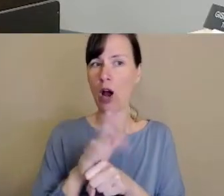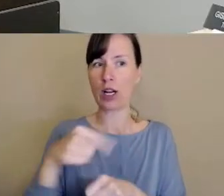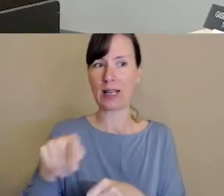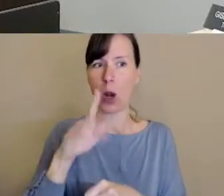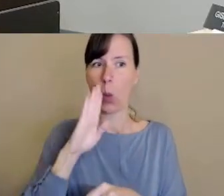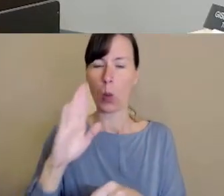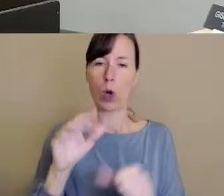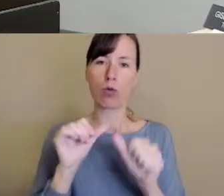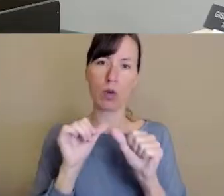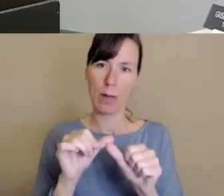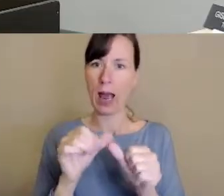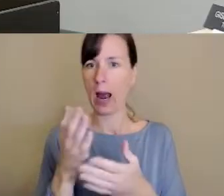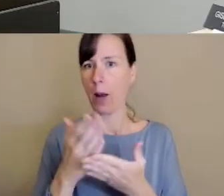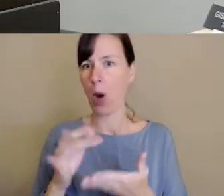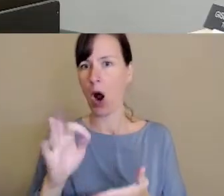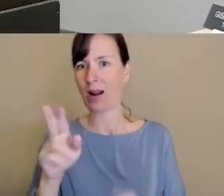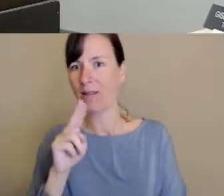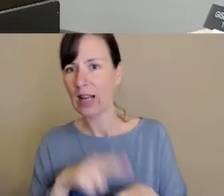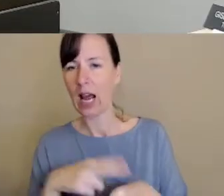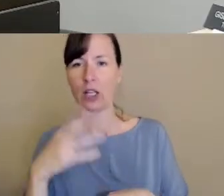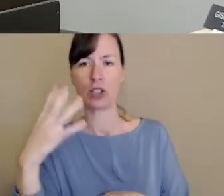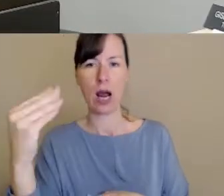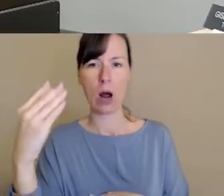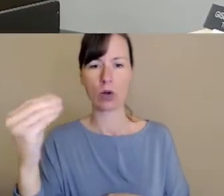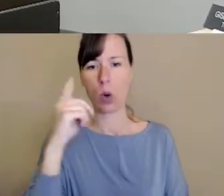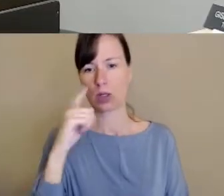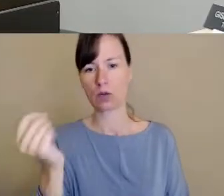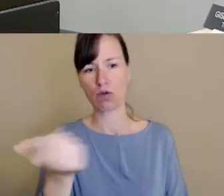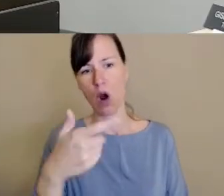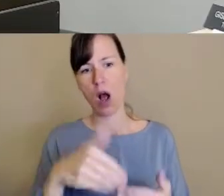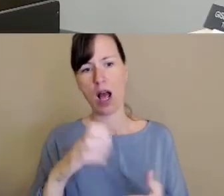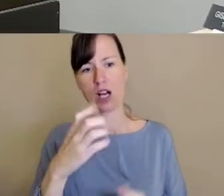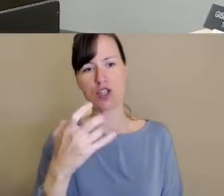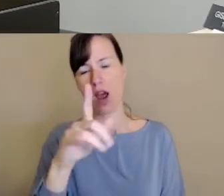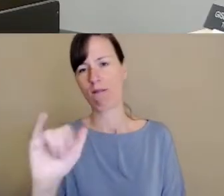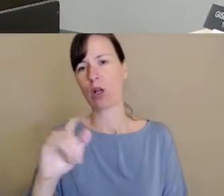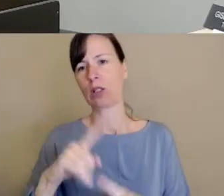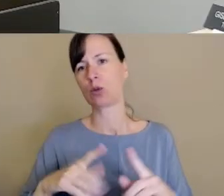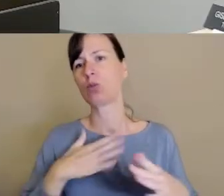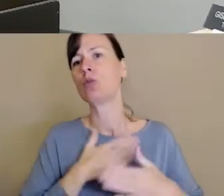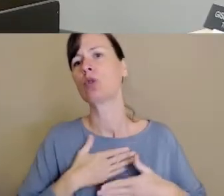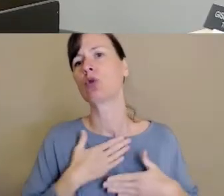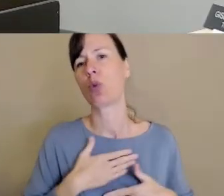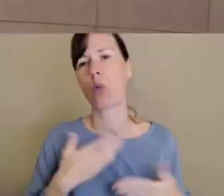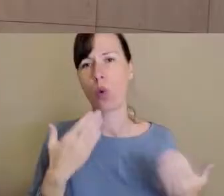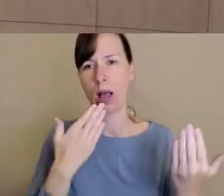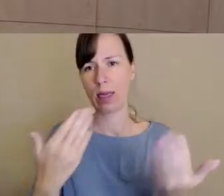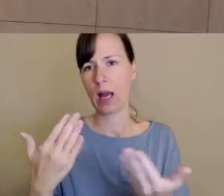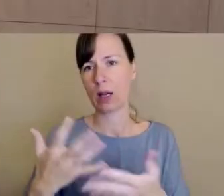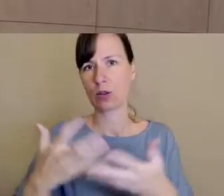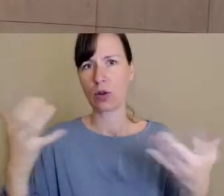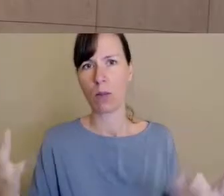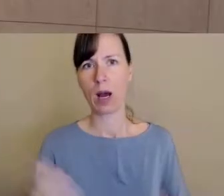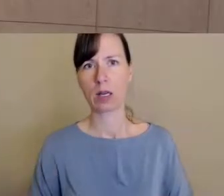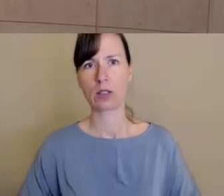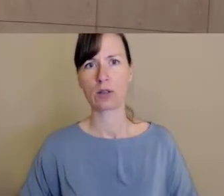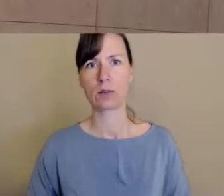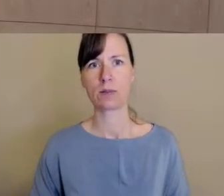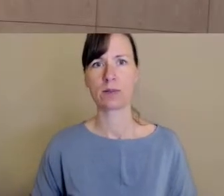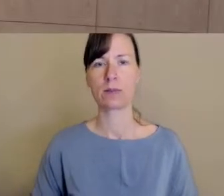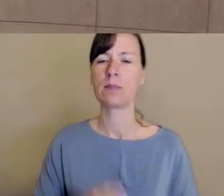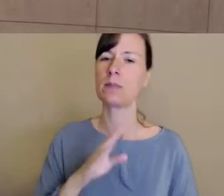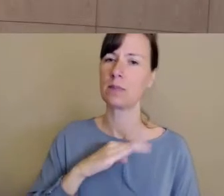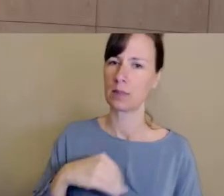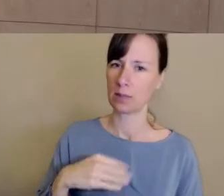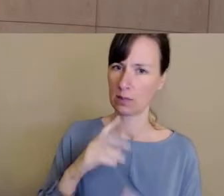part of nature and the outdoors for all of Cheverly to enjoy. Thank you very much. Thank you for